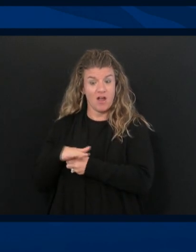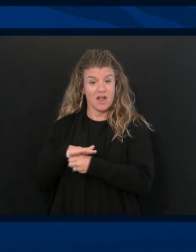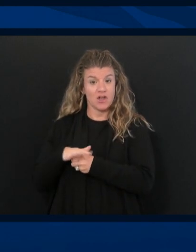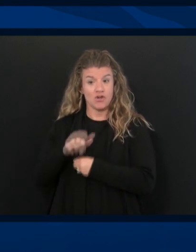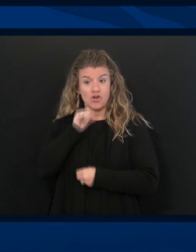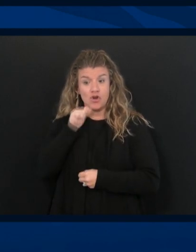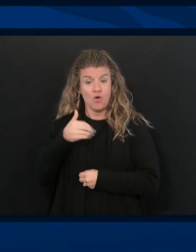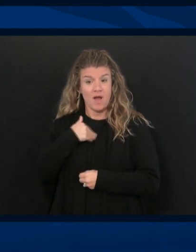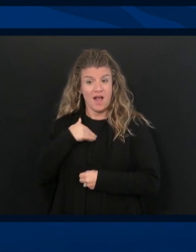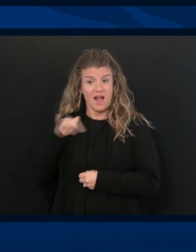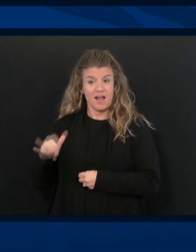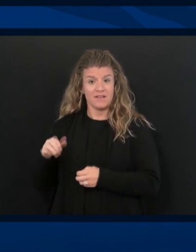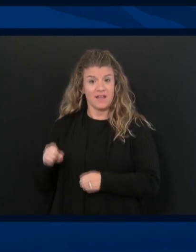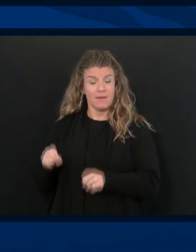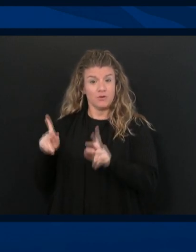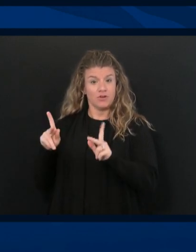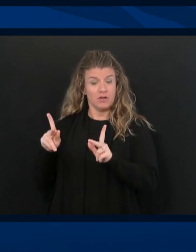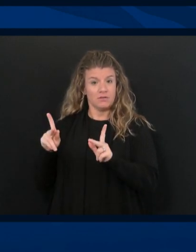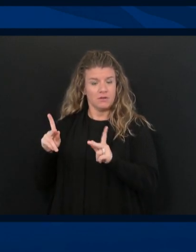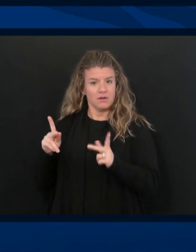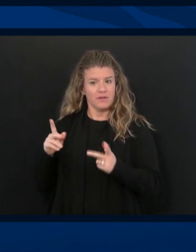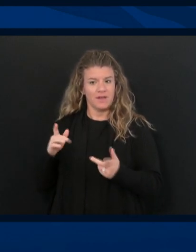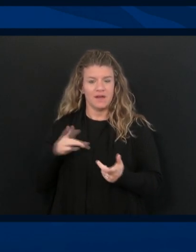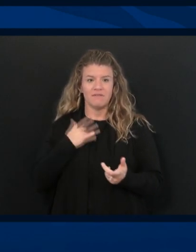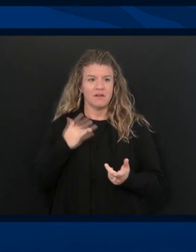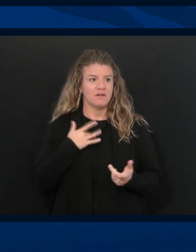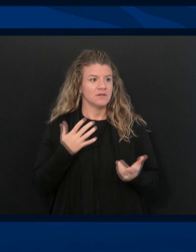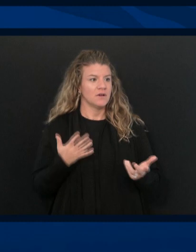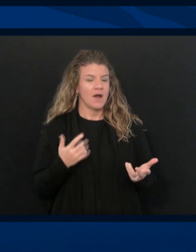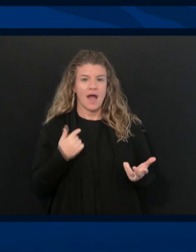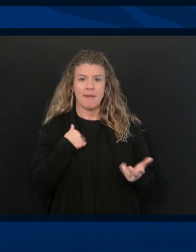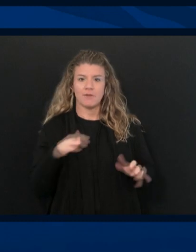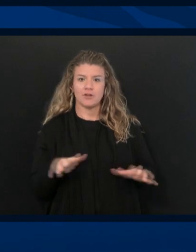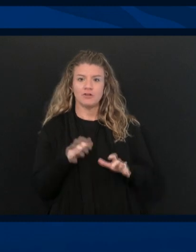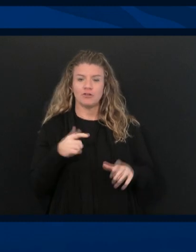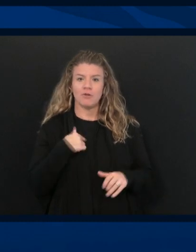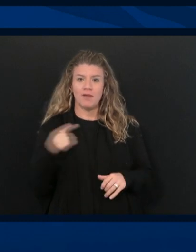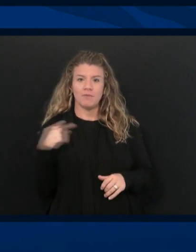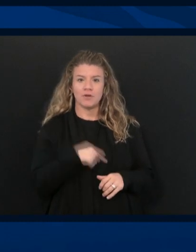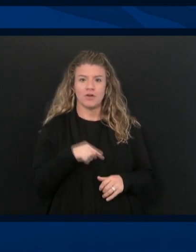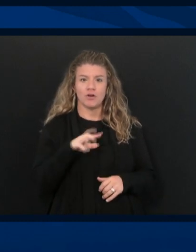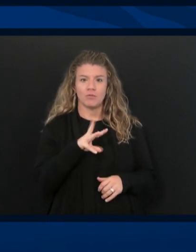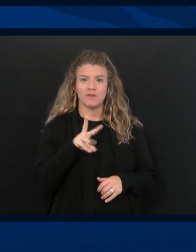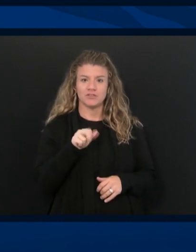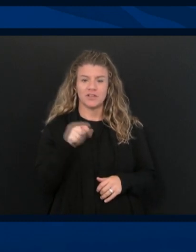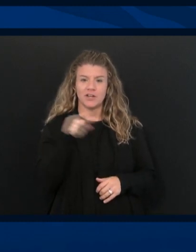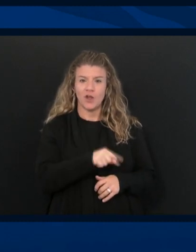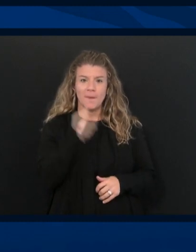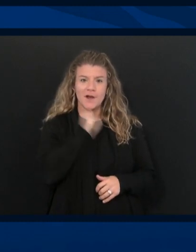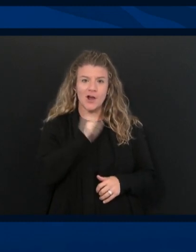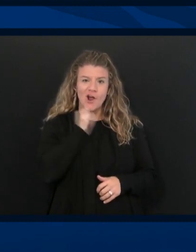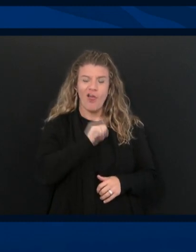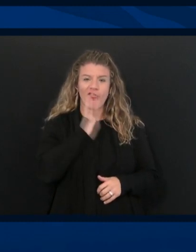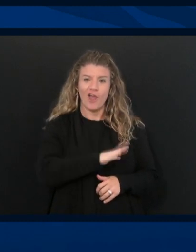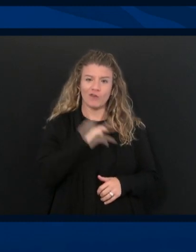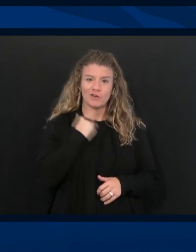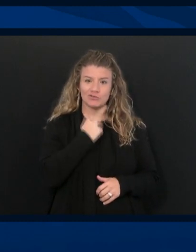opportunity says, you know what I'm going to do this weekend? I'm going to head to West Virginia to go to a bar or go to a